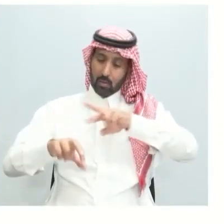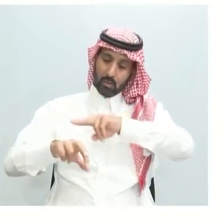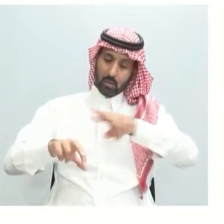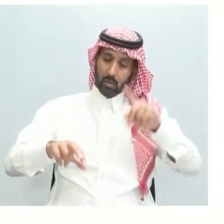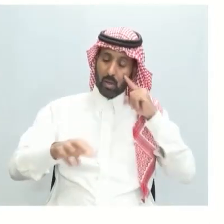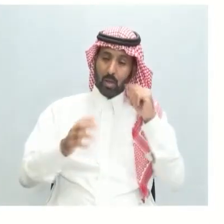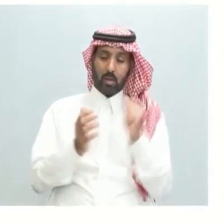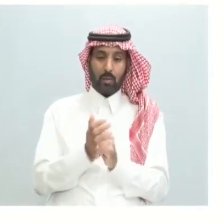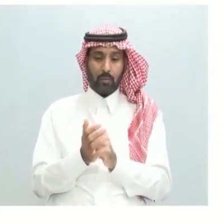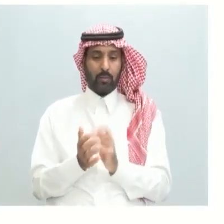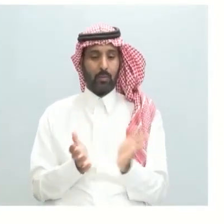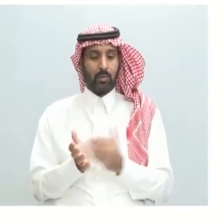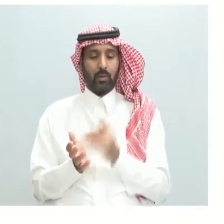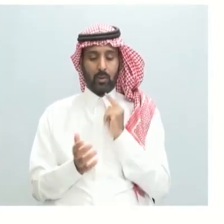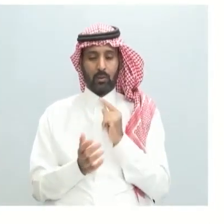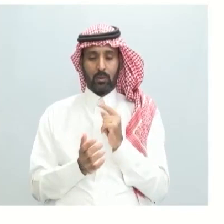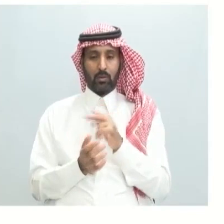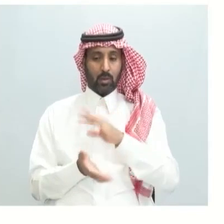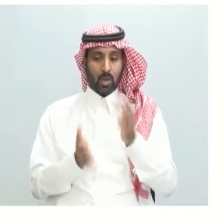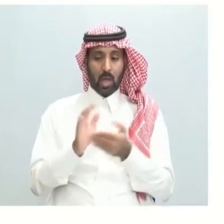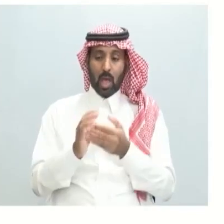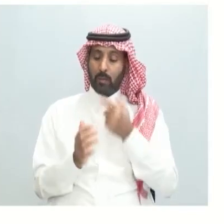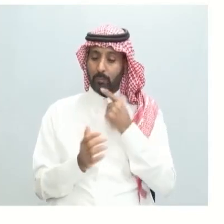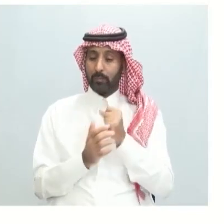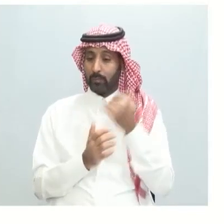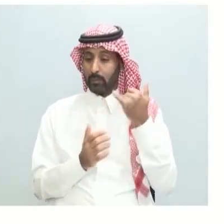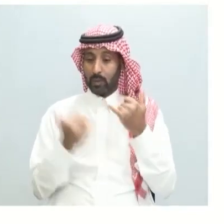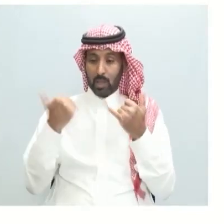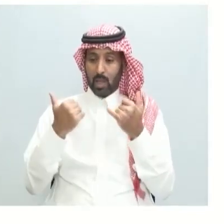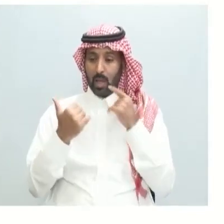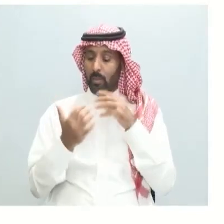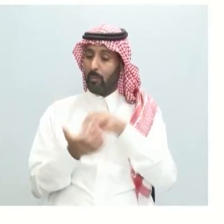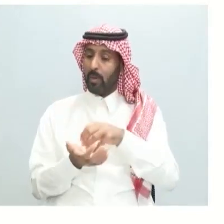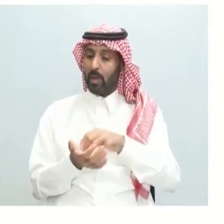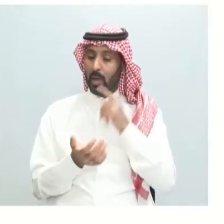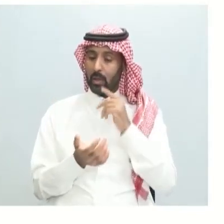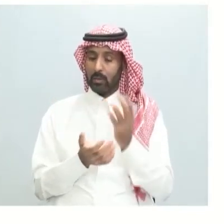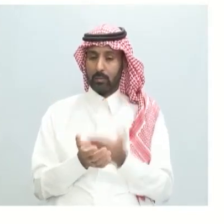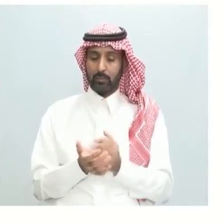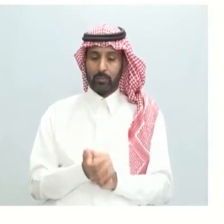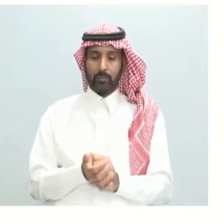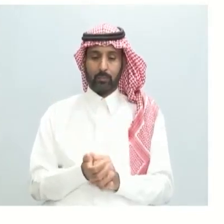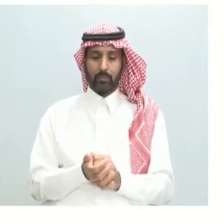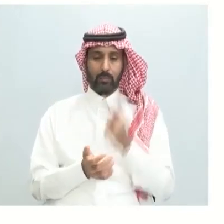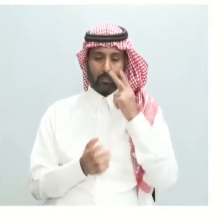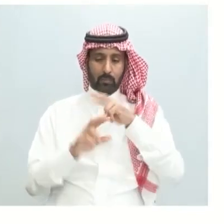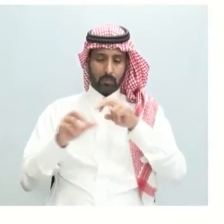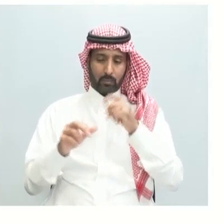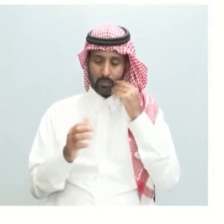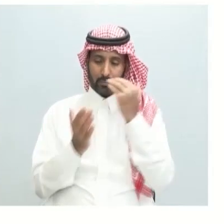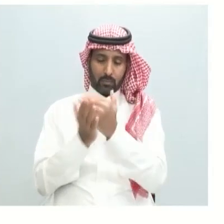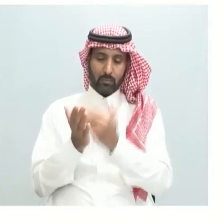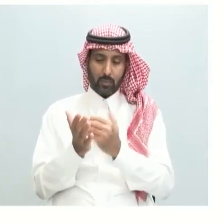Research different types of houses in the world, Arab countries, Africa, Europe, China, etc. Find and list